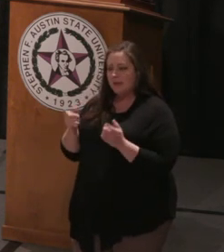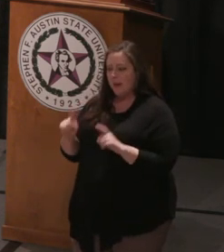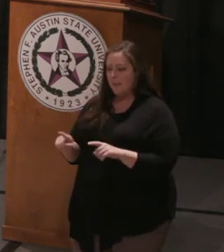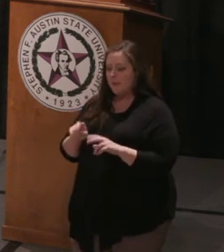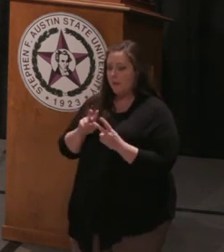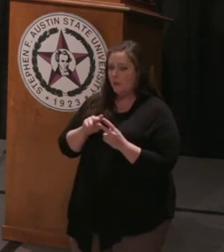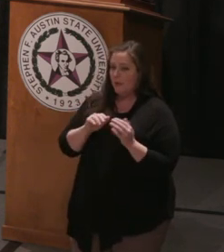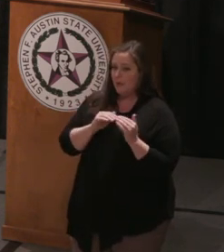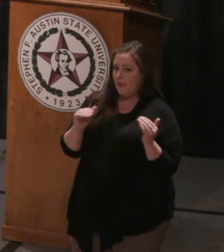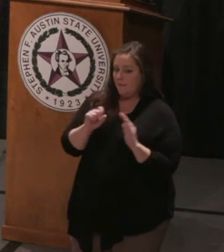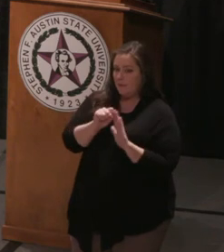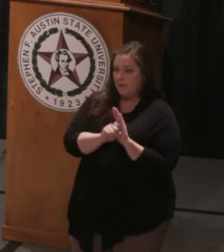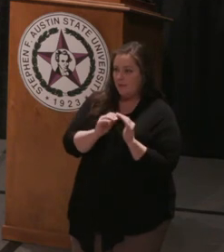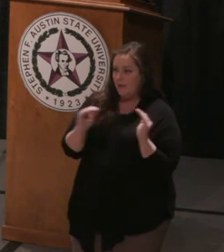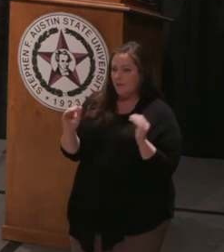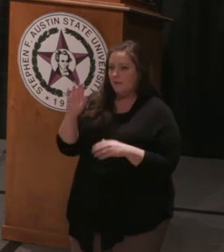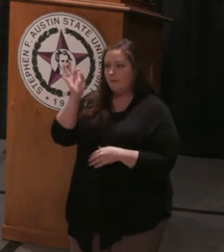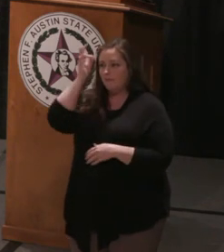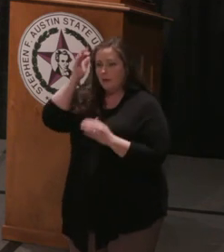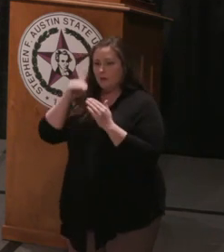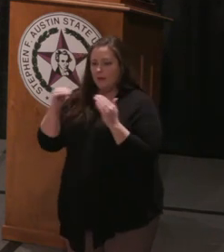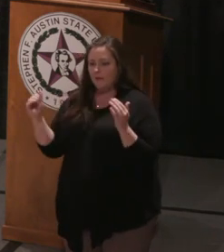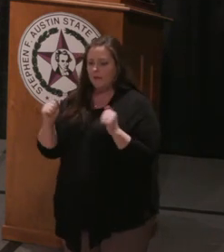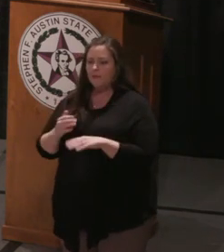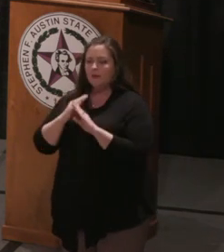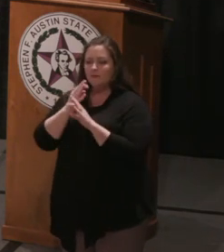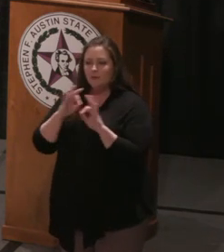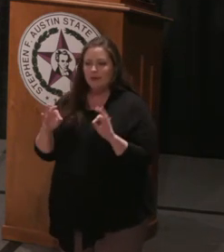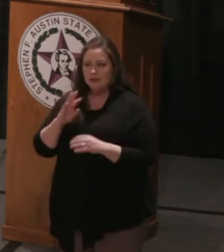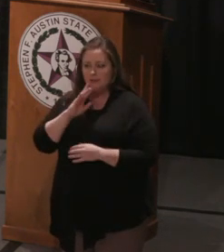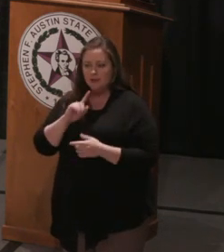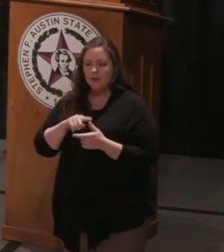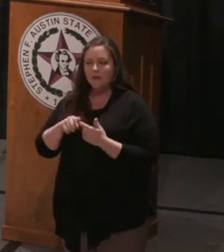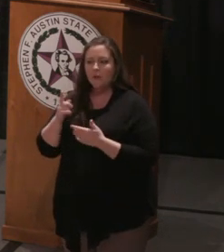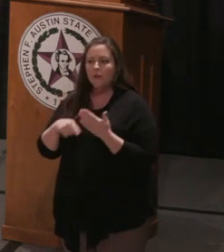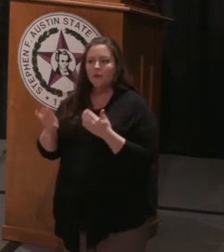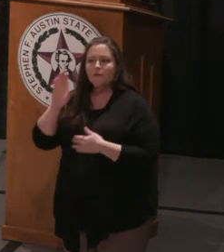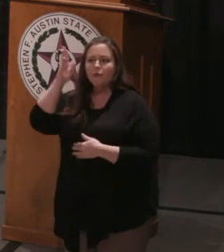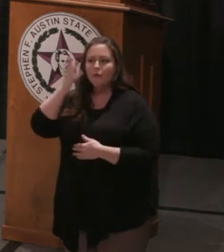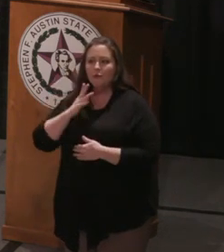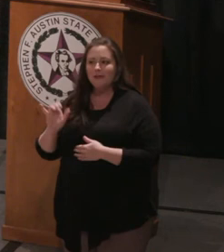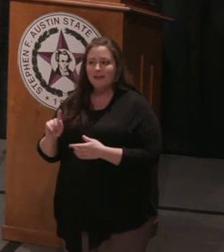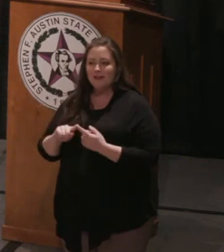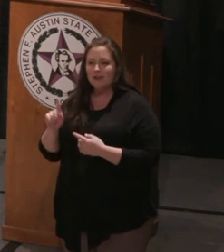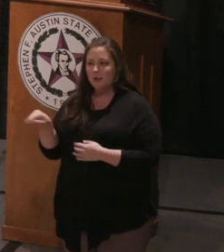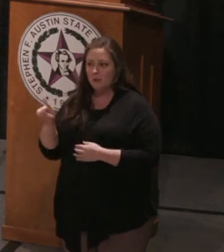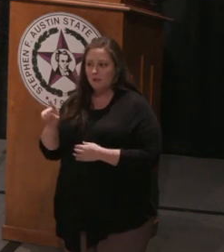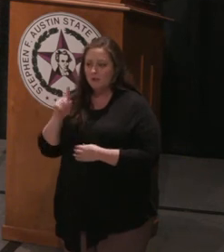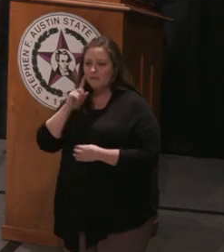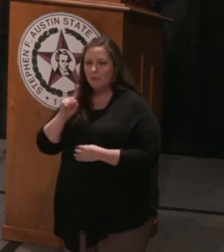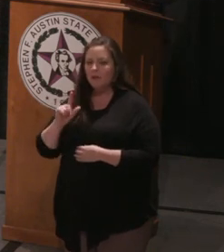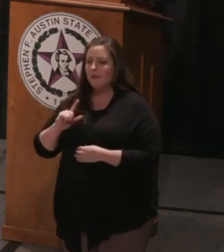the state or federal levels or both to protect free speech? And what does the future look like to you in terms